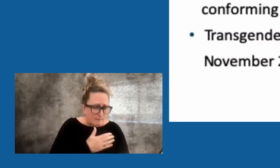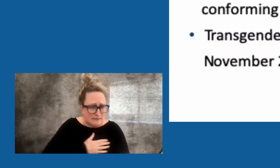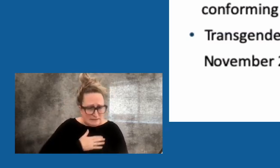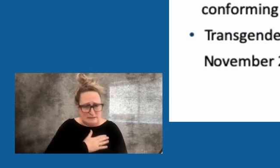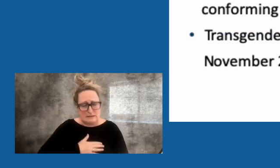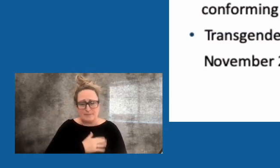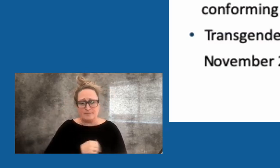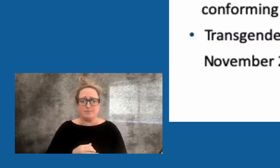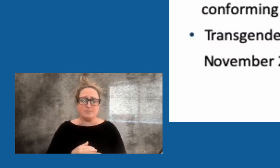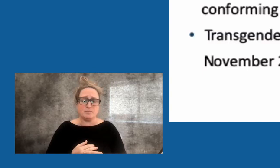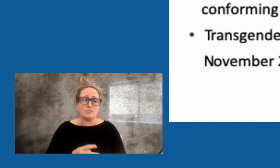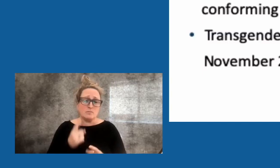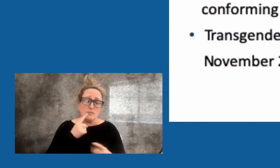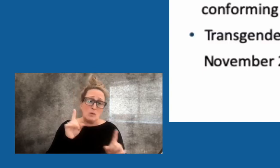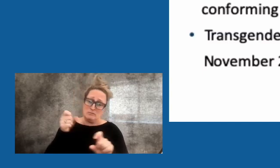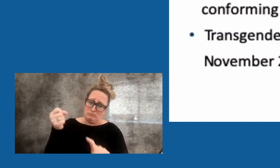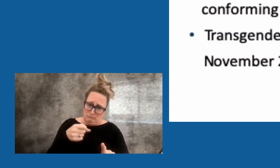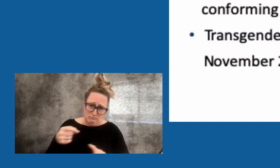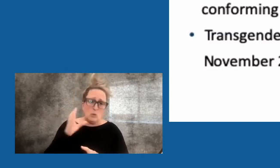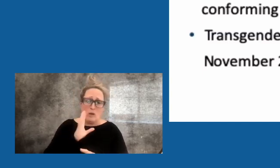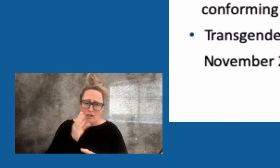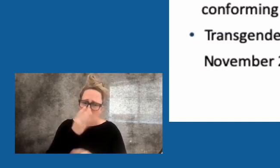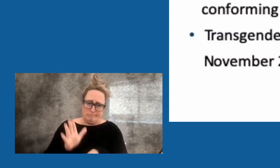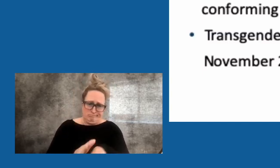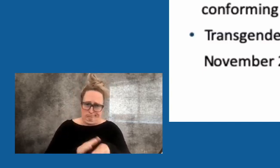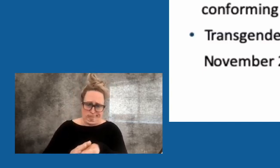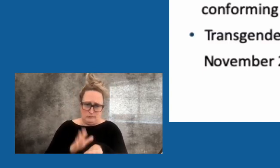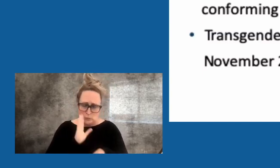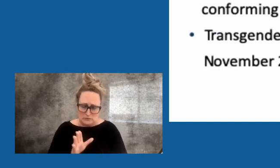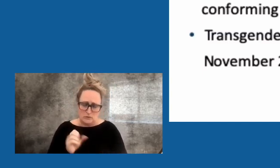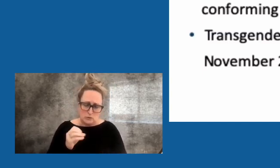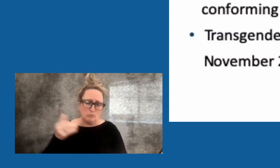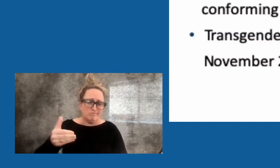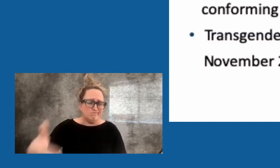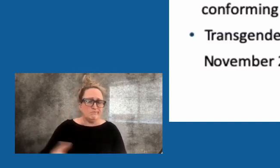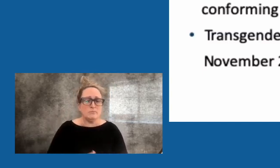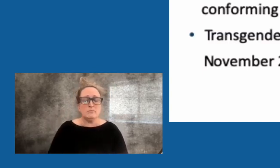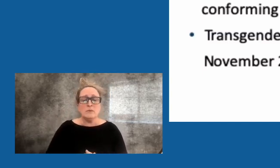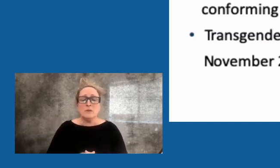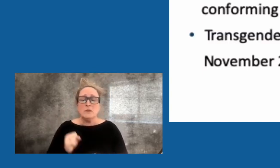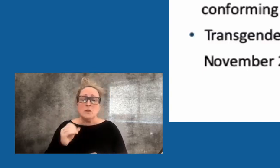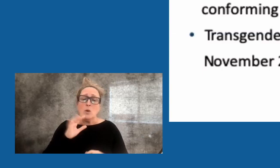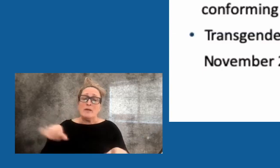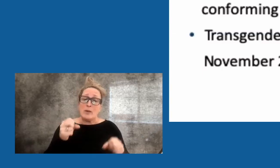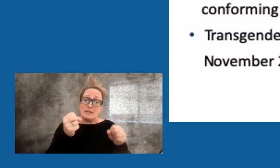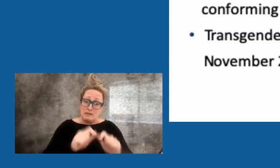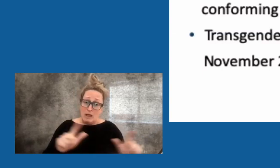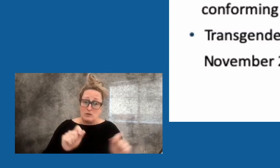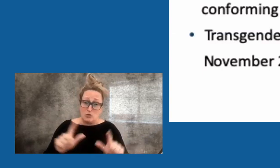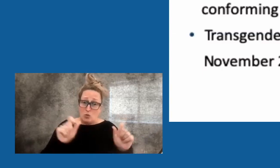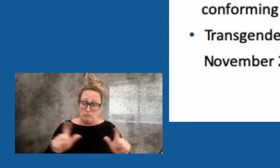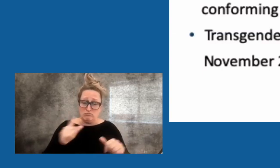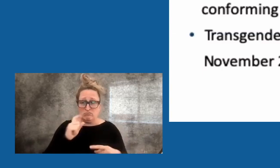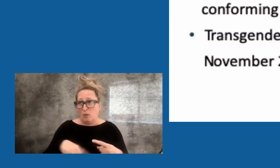will announce trigger warnings throughout. And so we will be doing a slideshow of